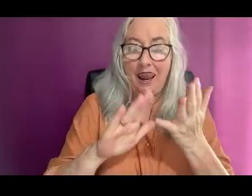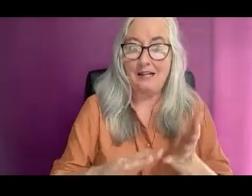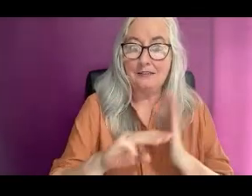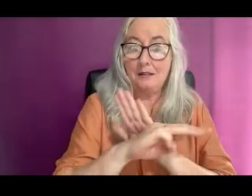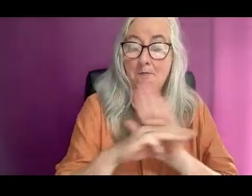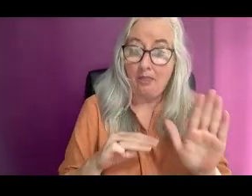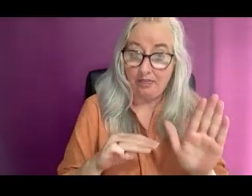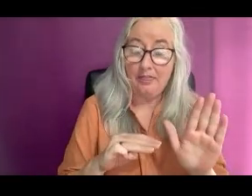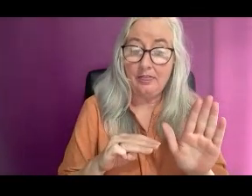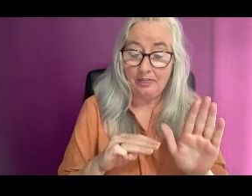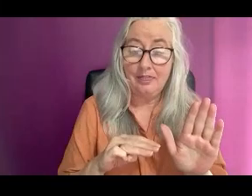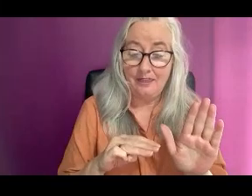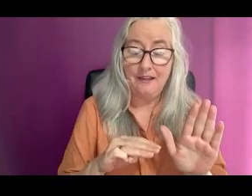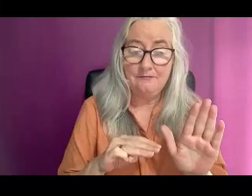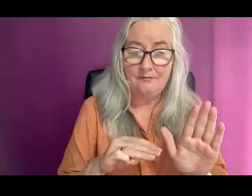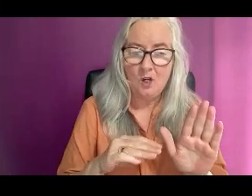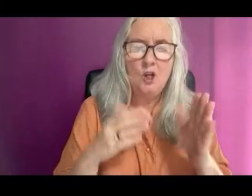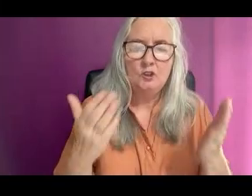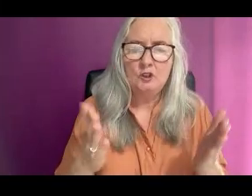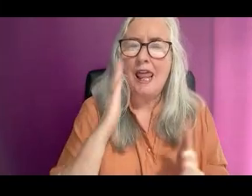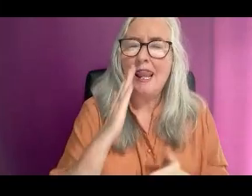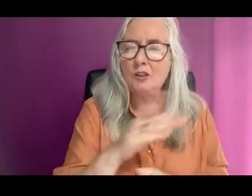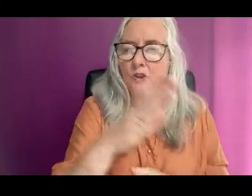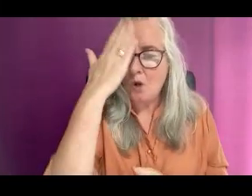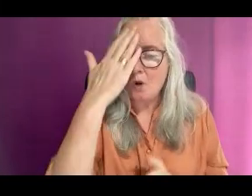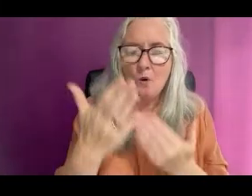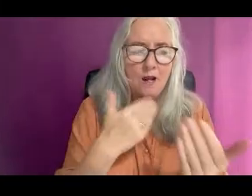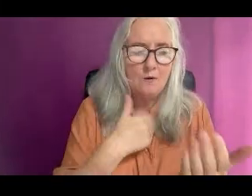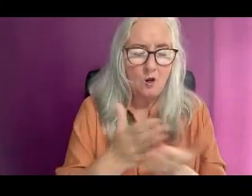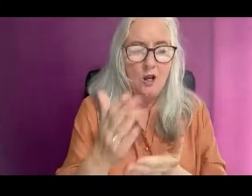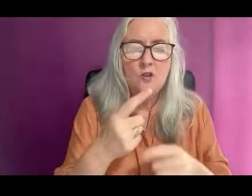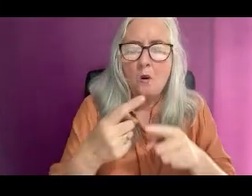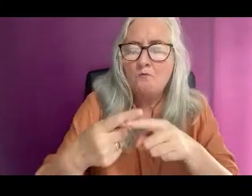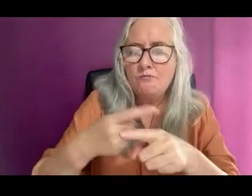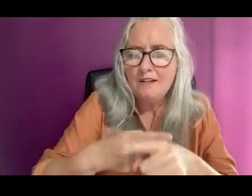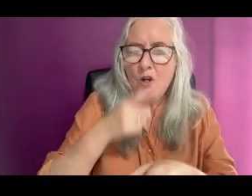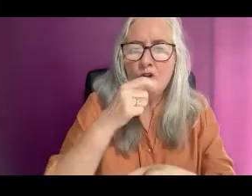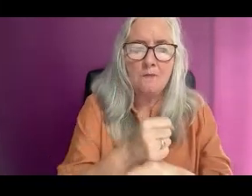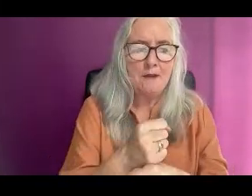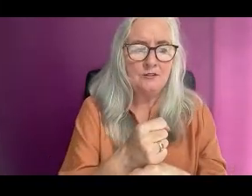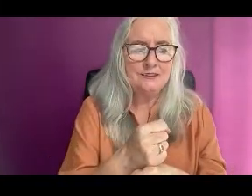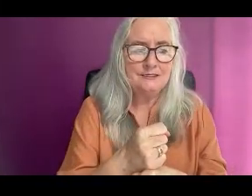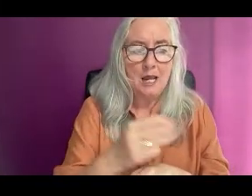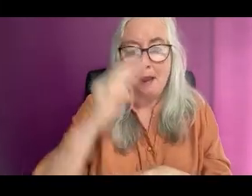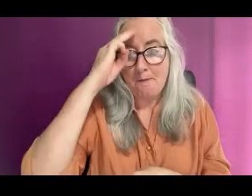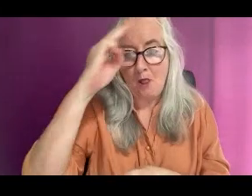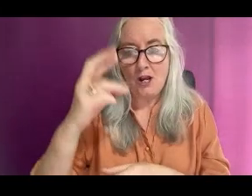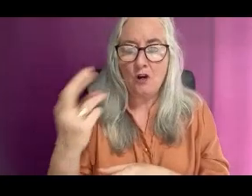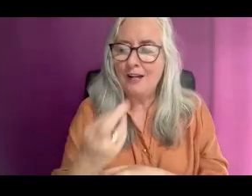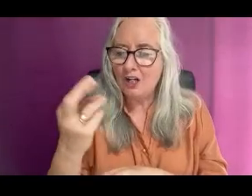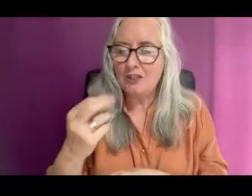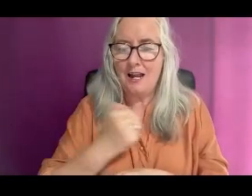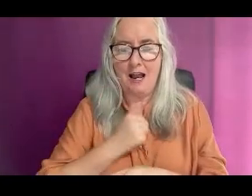just to kind of let you know what I'm going to go through, I'm going to briefly talk about employee relations as a division and the different things that we